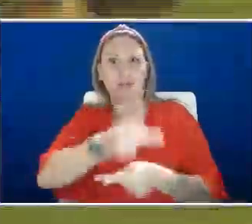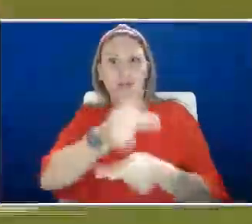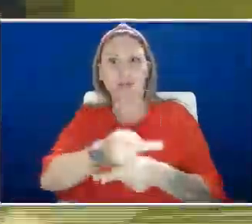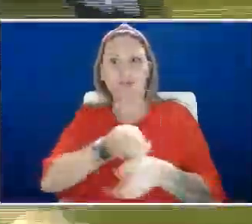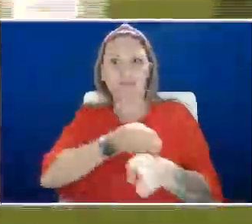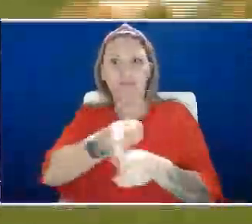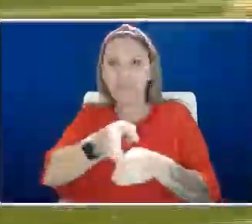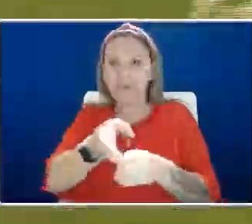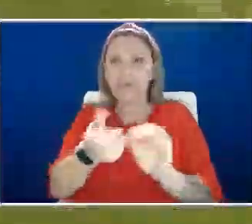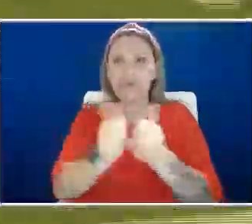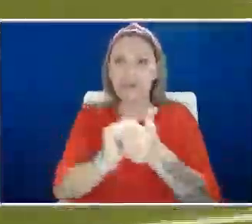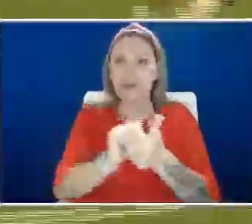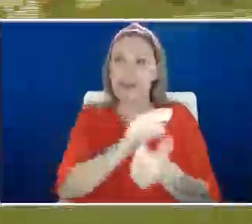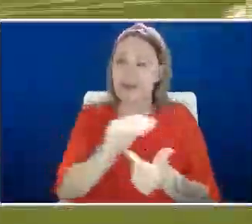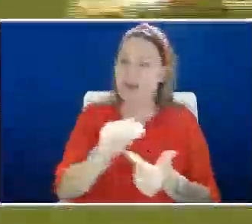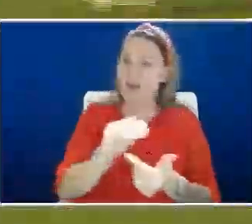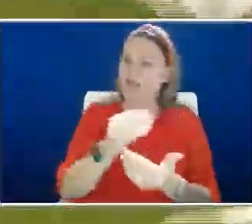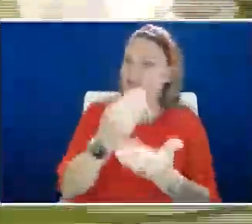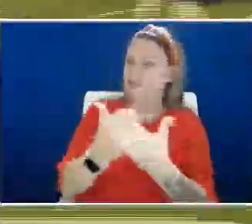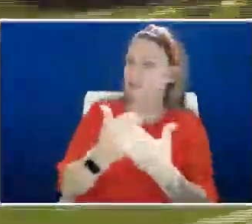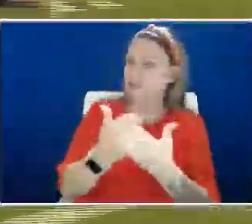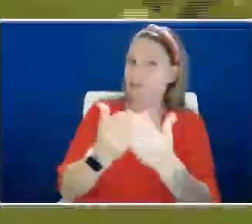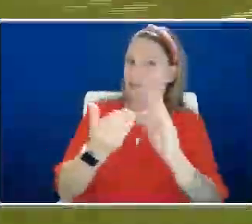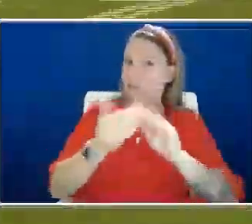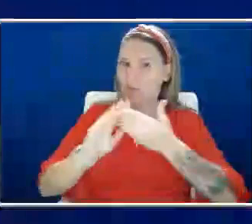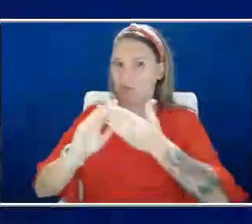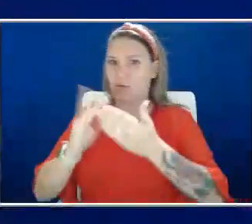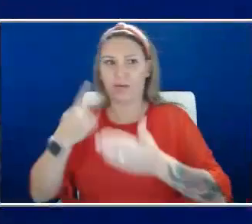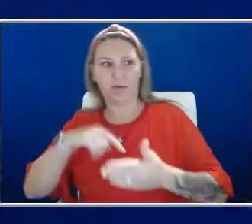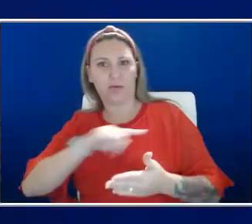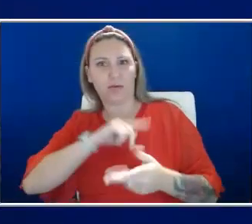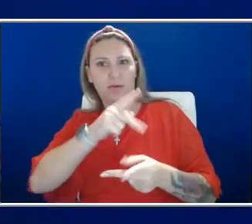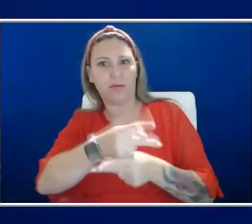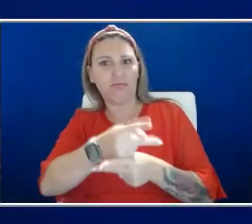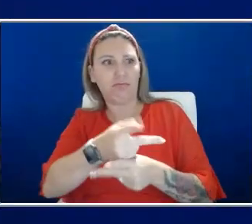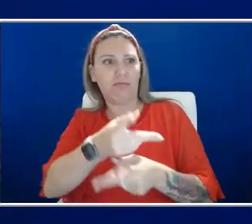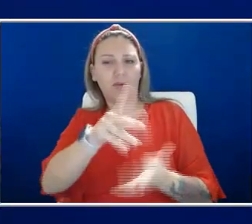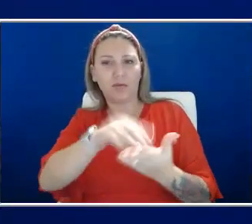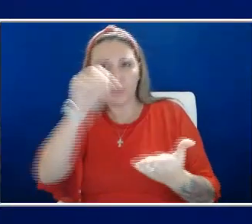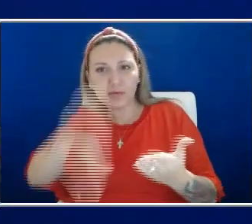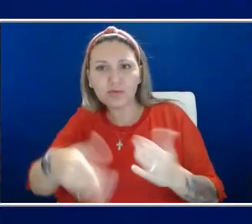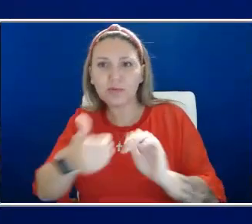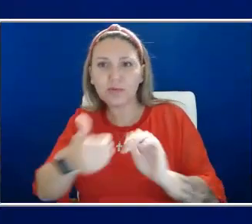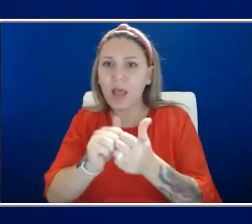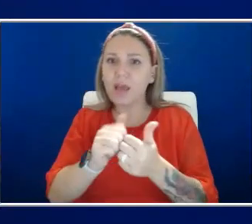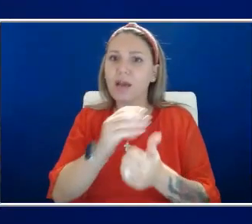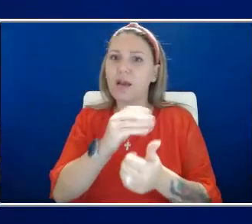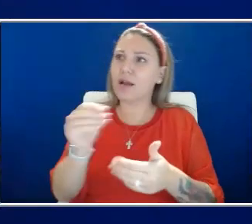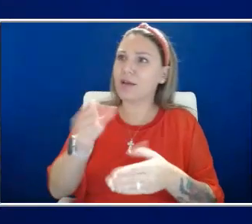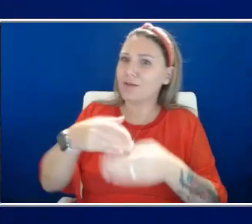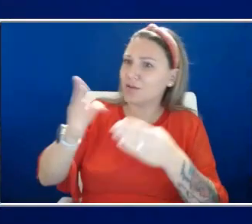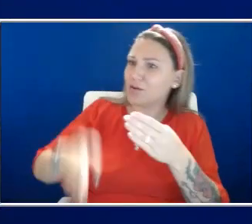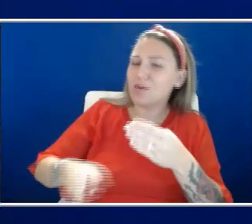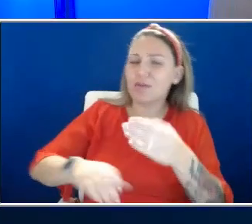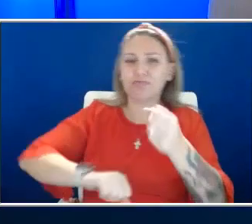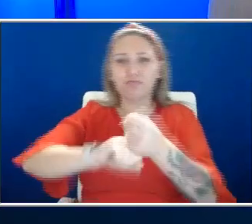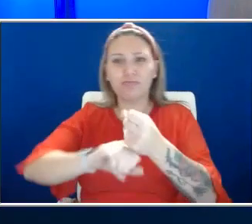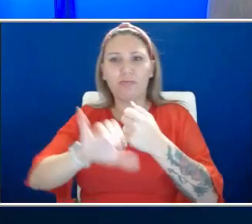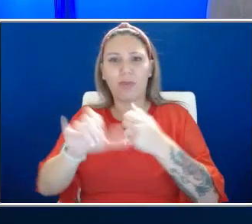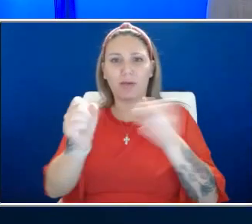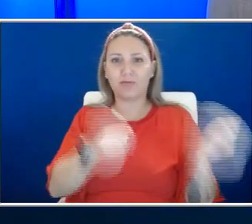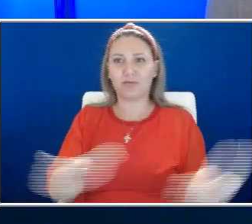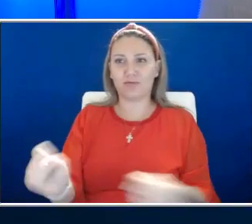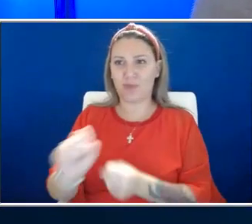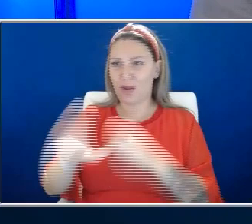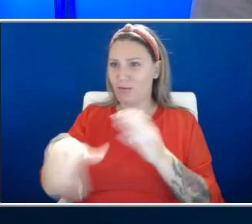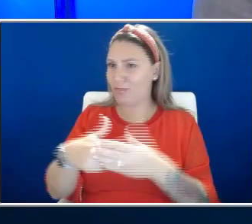can also prove to the community that we can take care of the student athlete and we can take care of the weekend warrior. And that's been the strategy all along for us. So